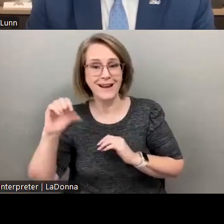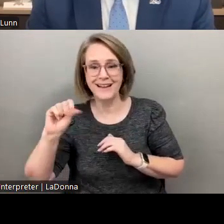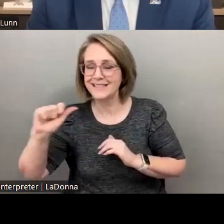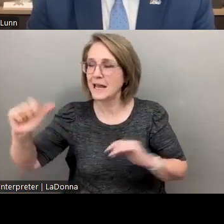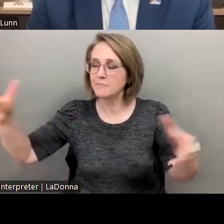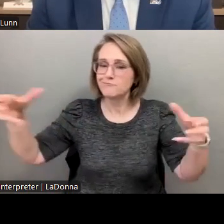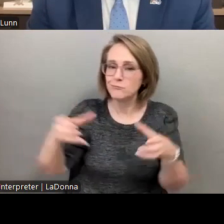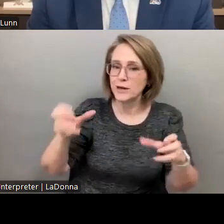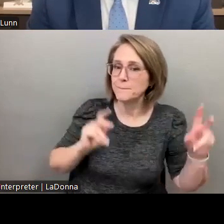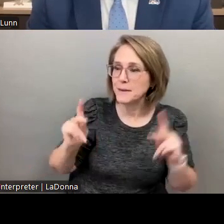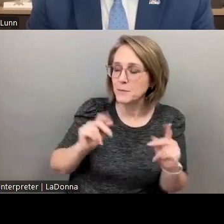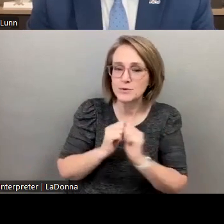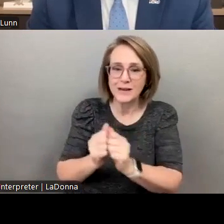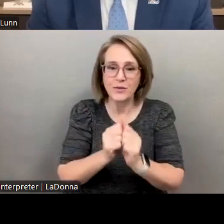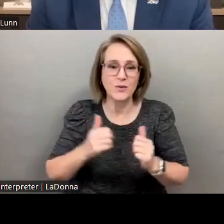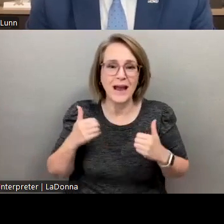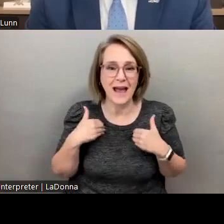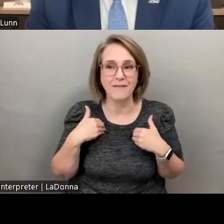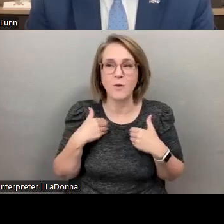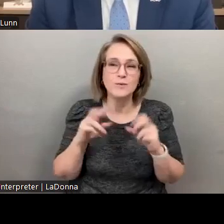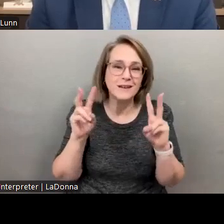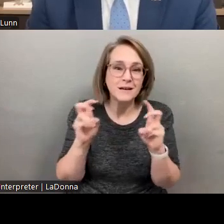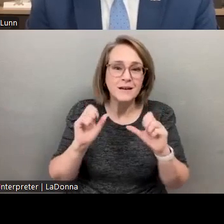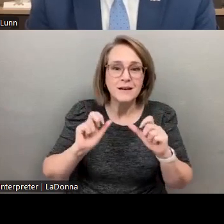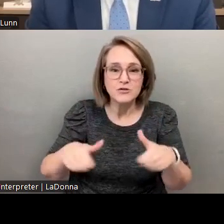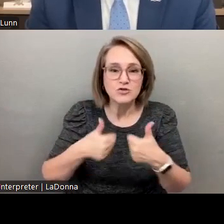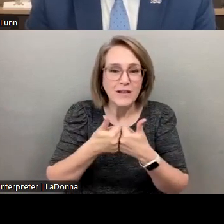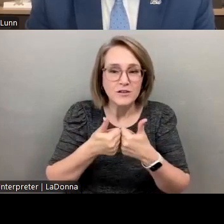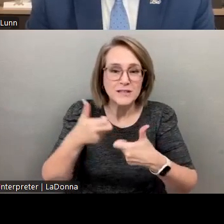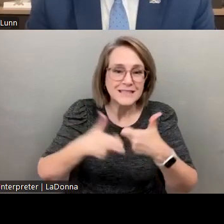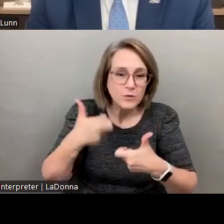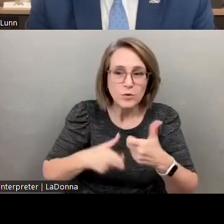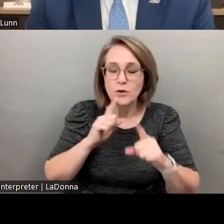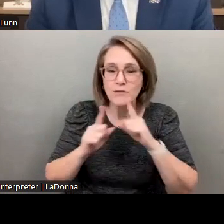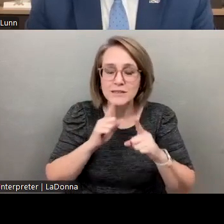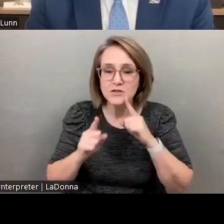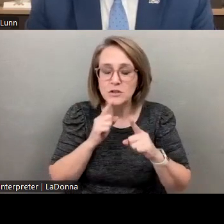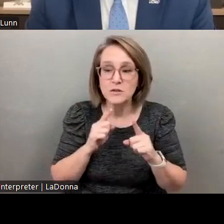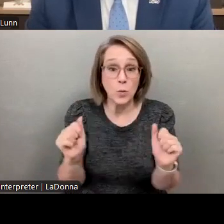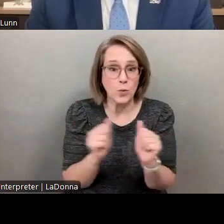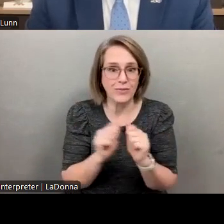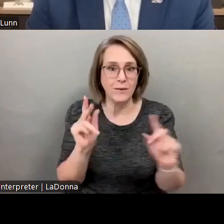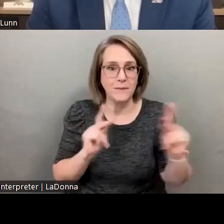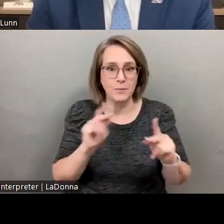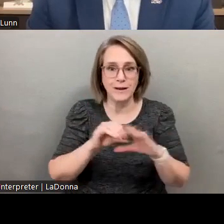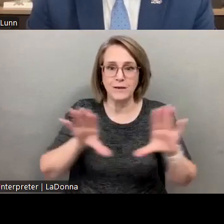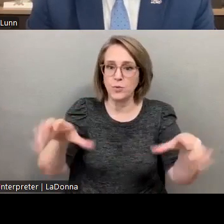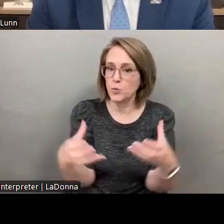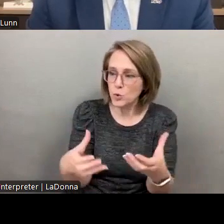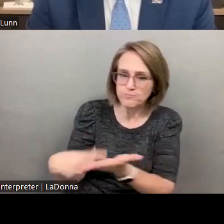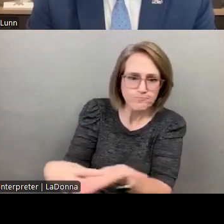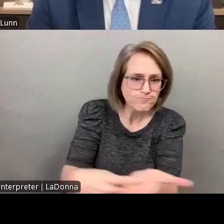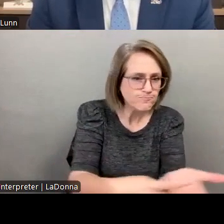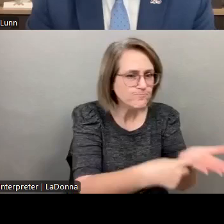some of these difficult conversations and making sure that the right people are in the room, and then you can also build those networks.